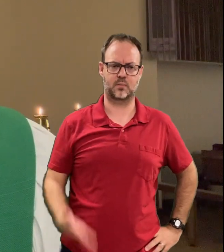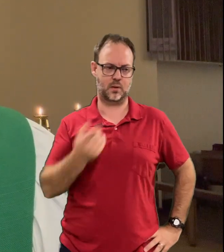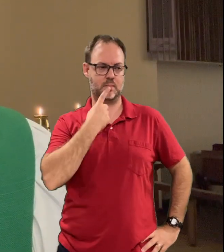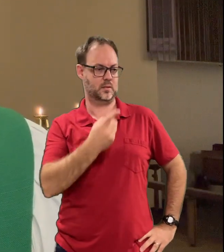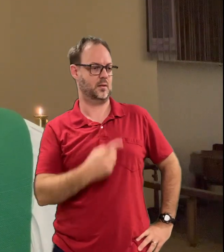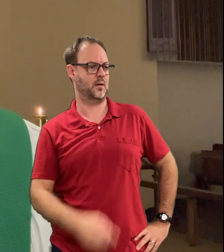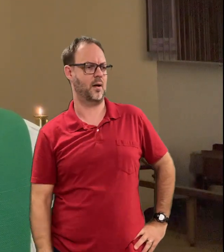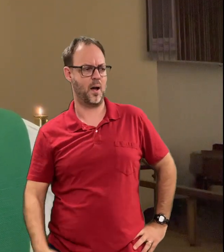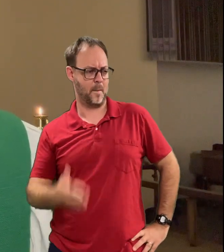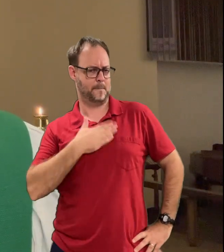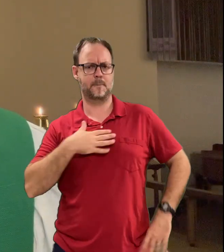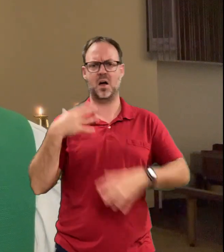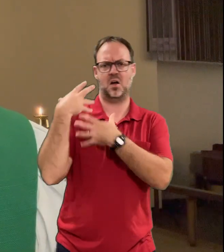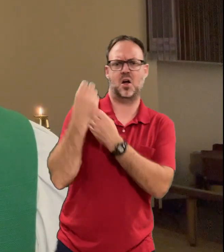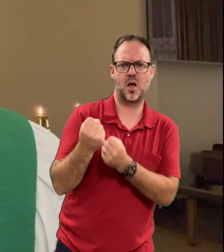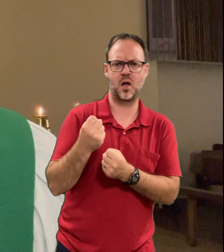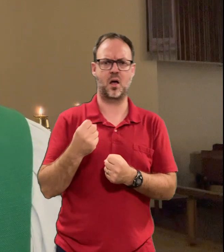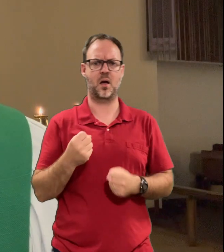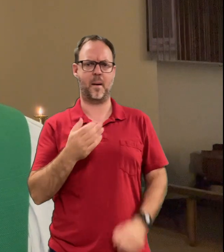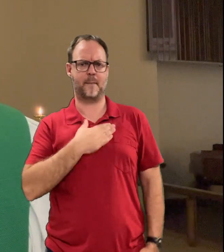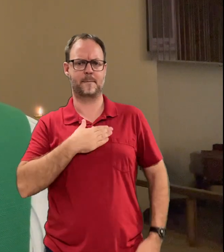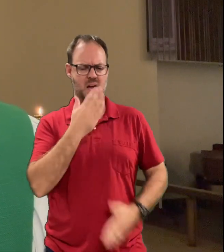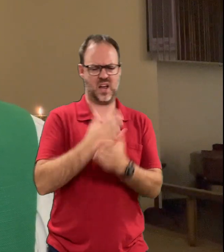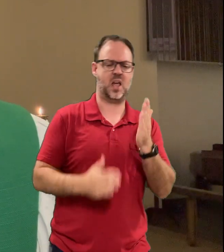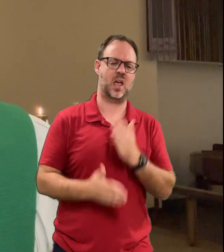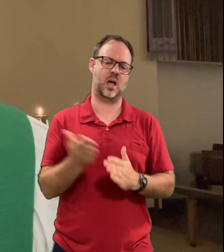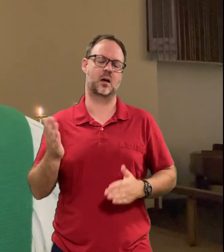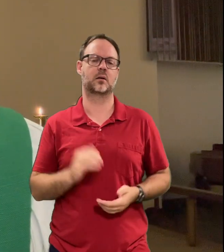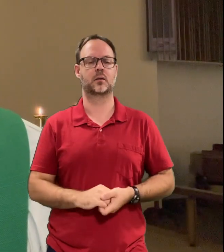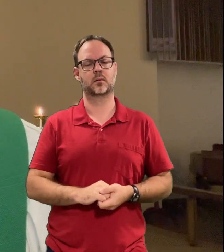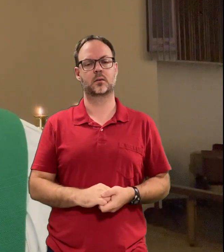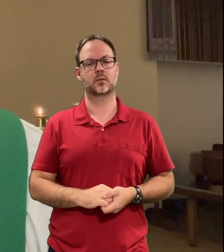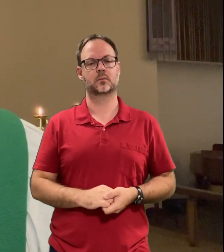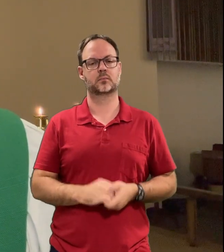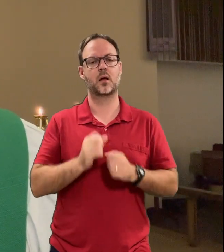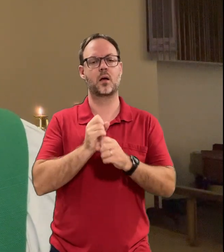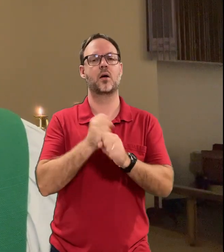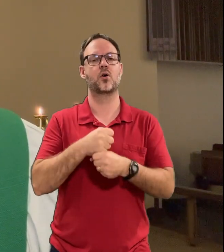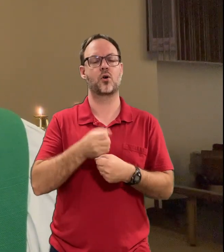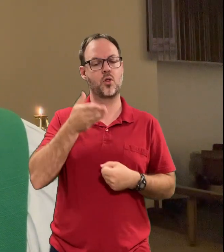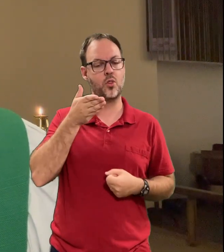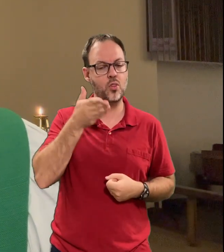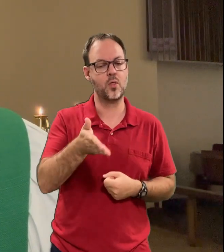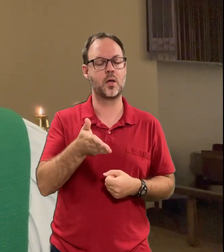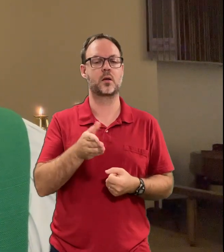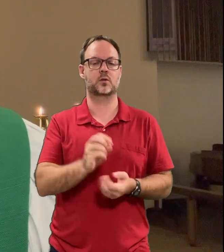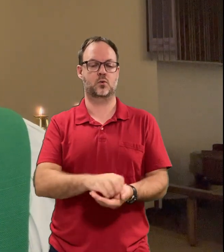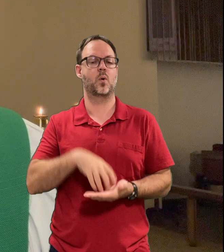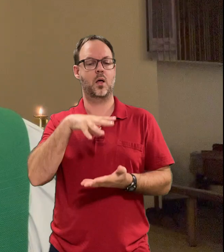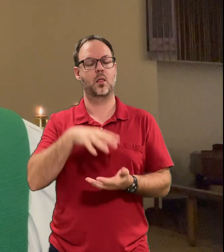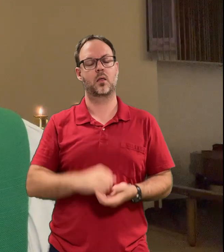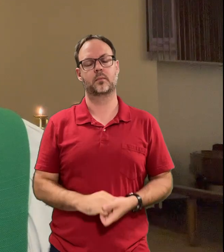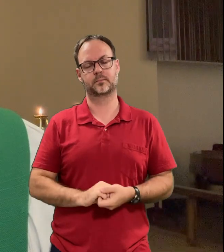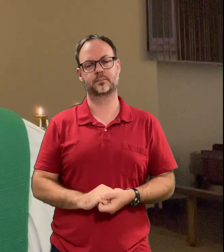may even say to yourself, "My power and the strength of my hands have produced this wealth